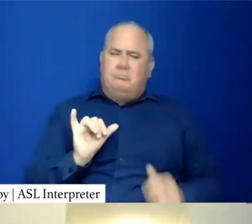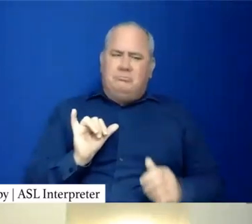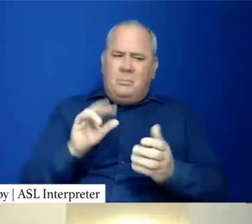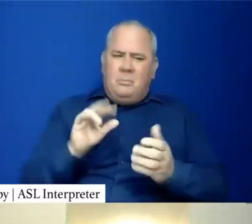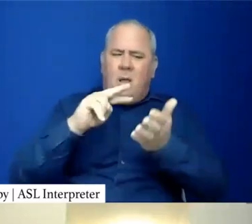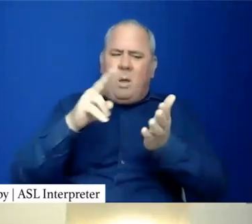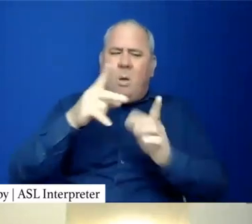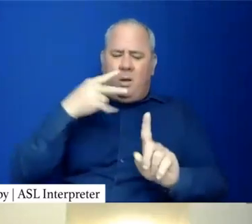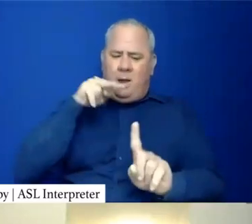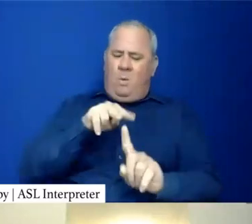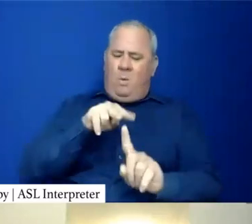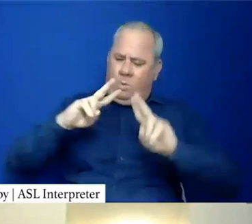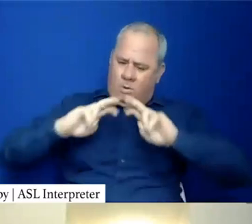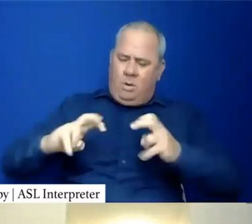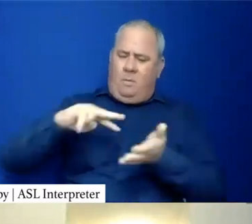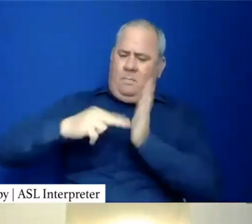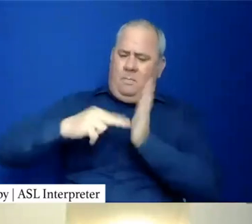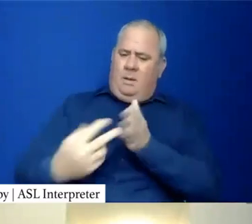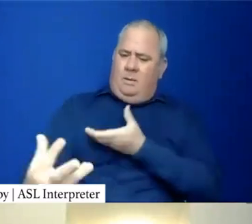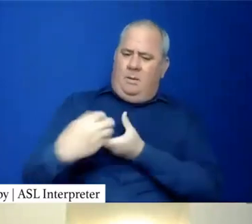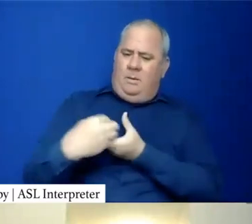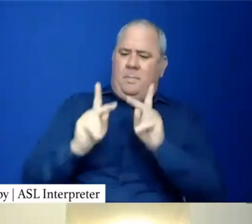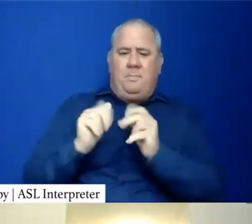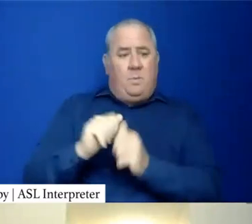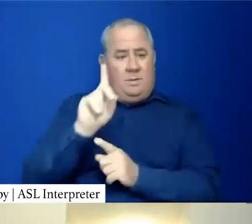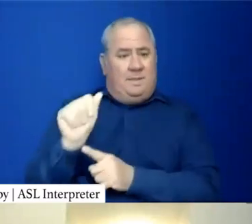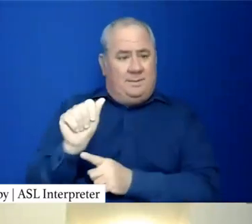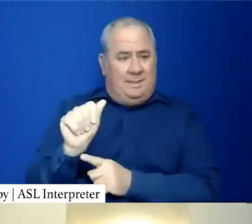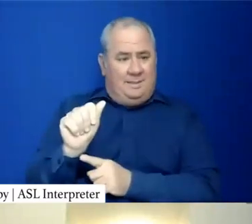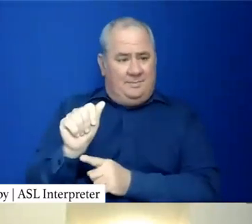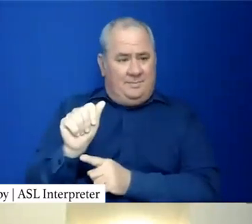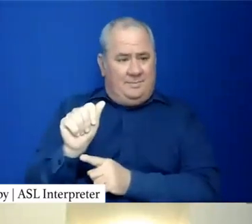Damn. Points for honesty, I guess? But wow.